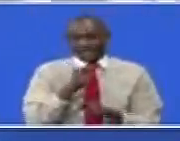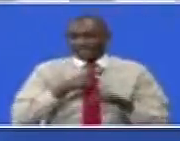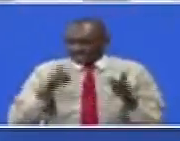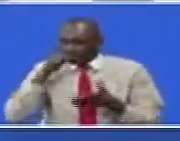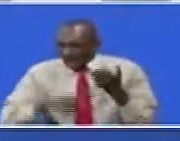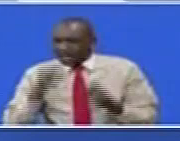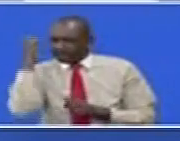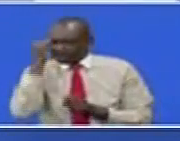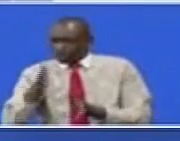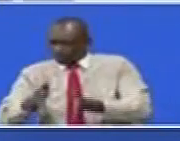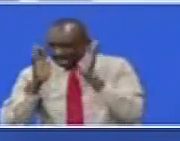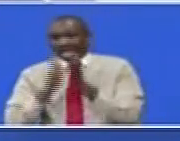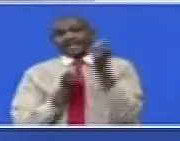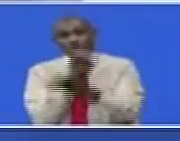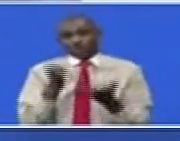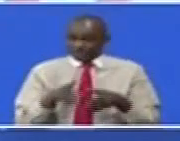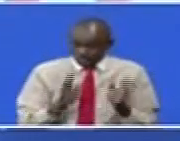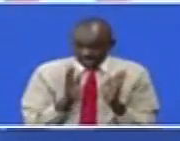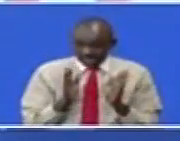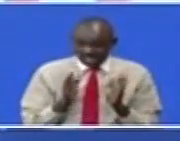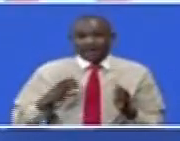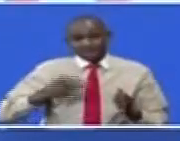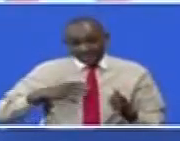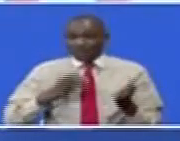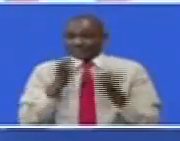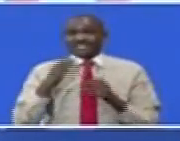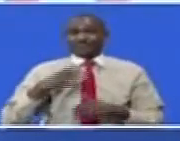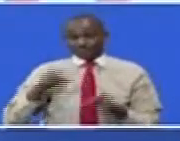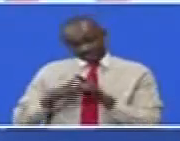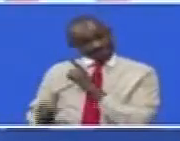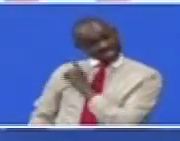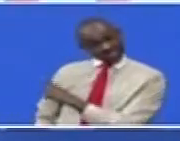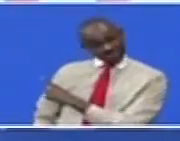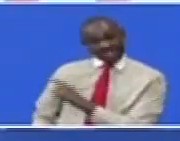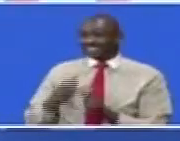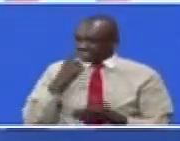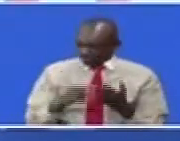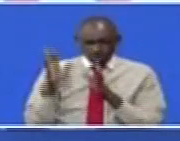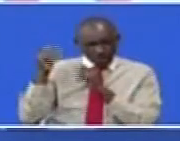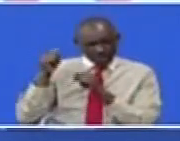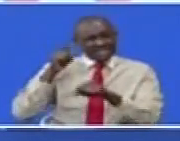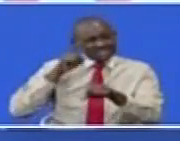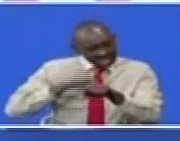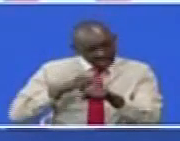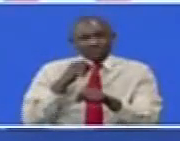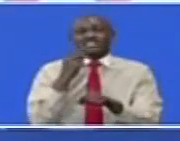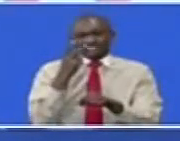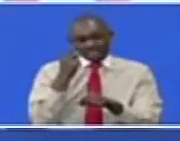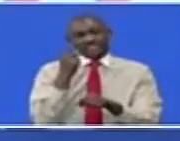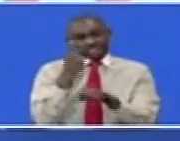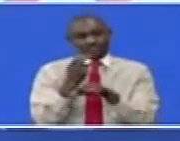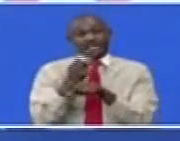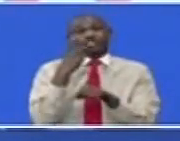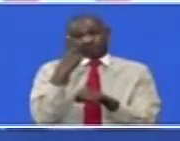especially politically and economically. And for traders such as John Wahome, he hopes that by the time we reach December